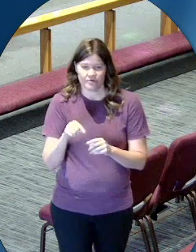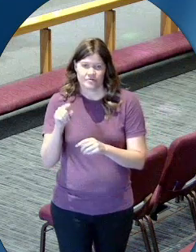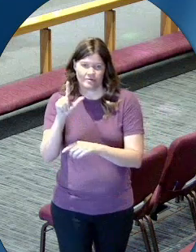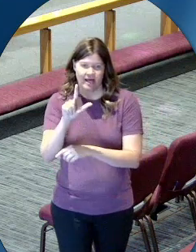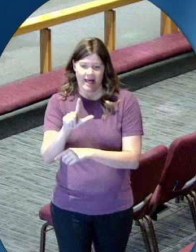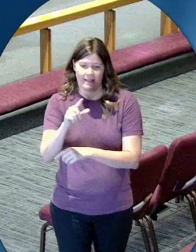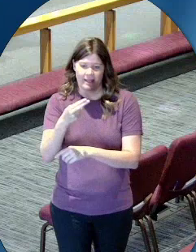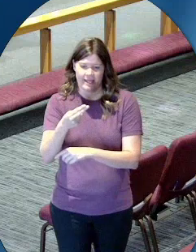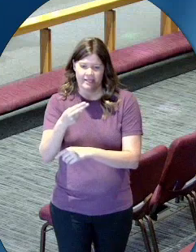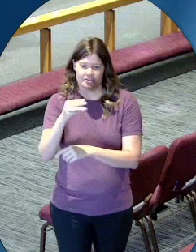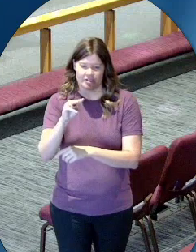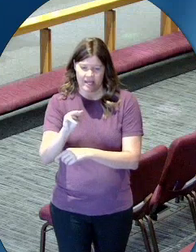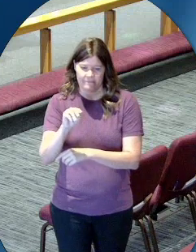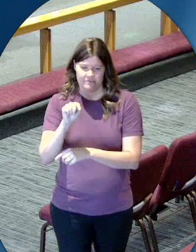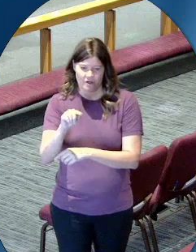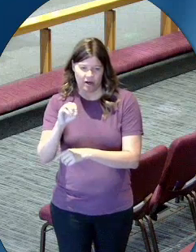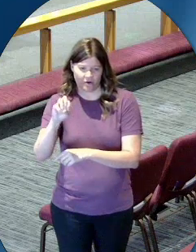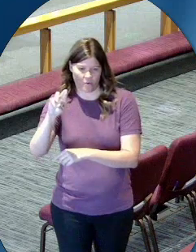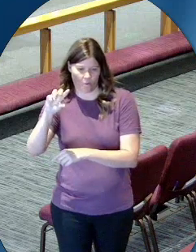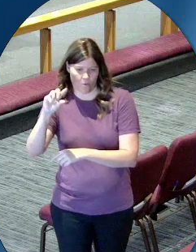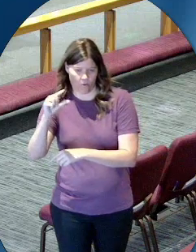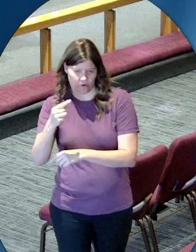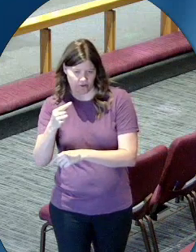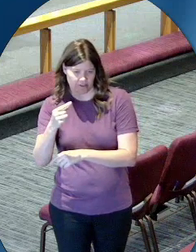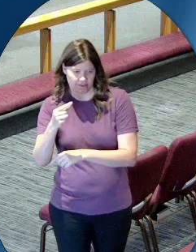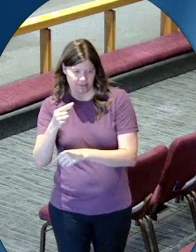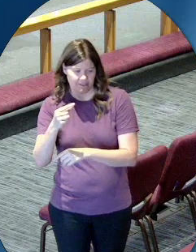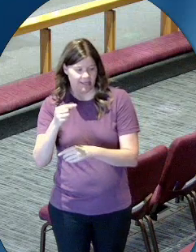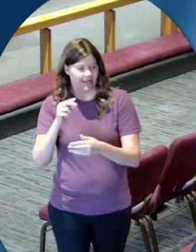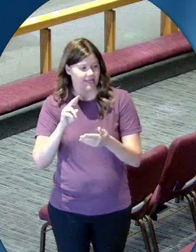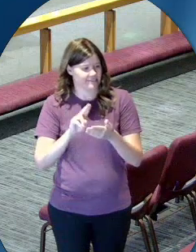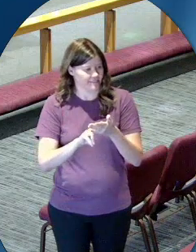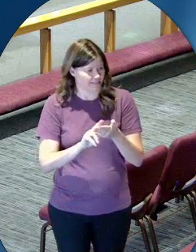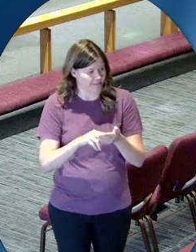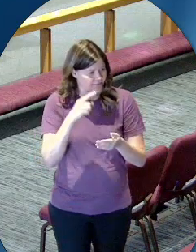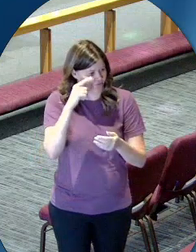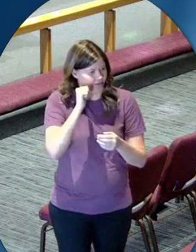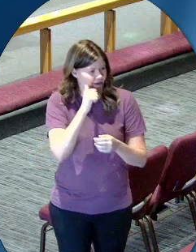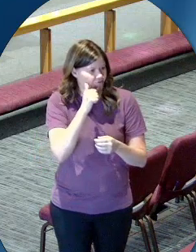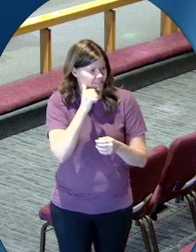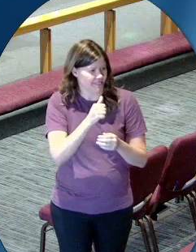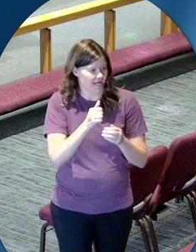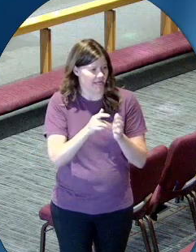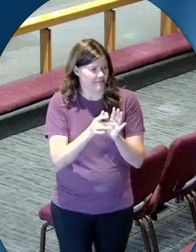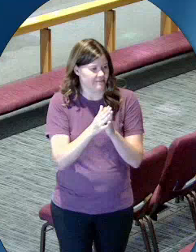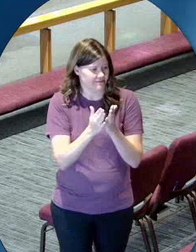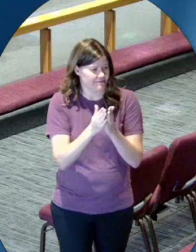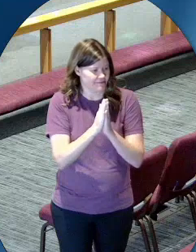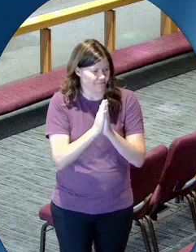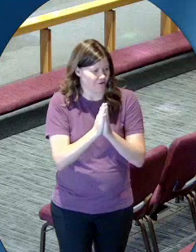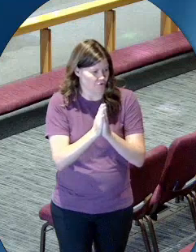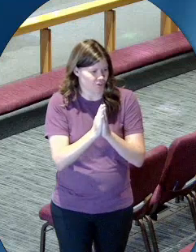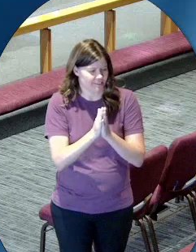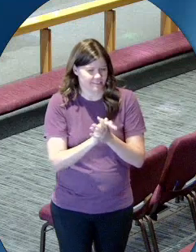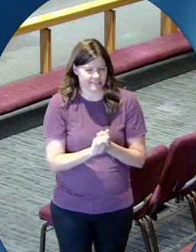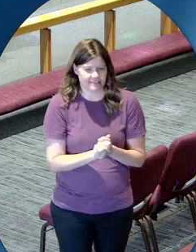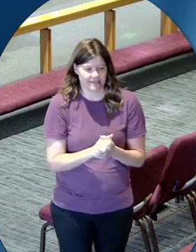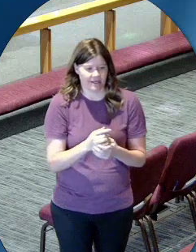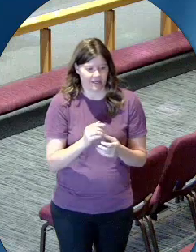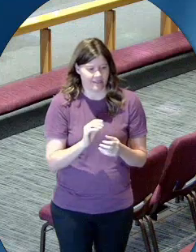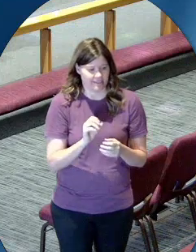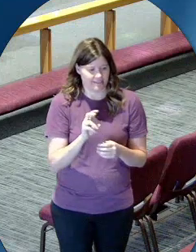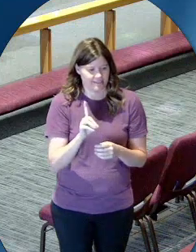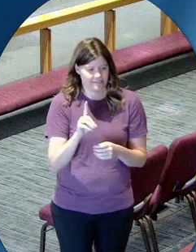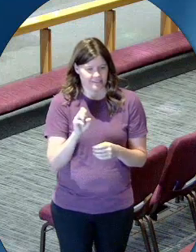lhm.org and sign up for the daily devotions. We've got a goal of 90,000